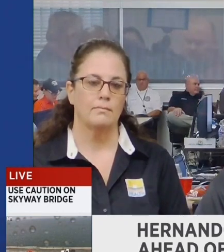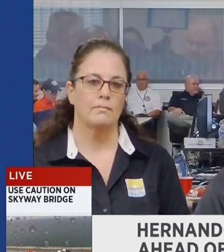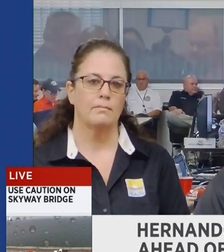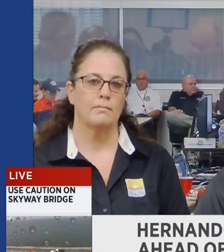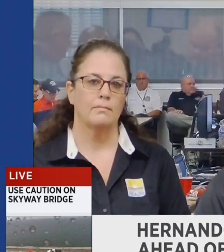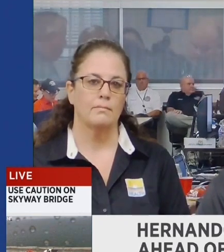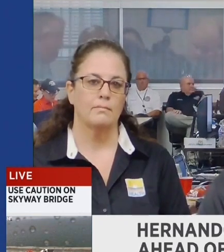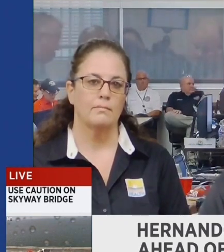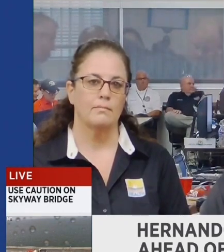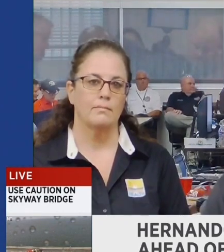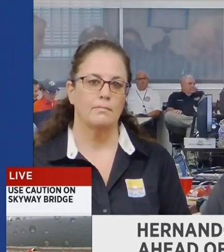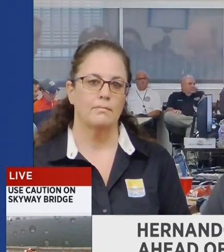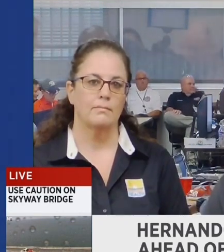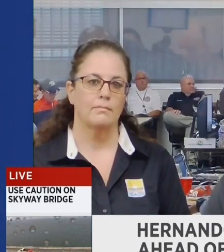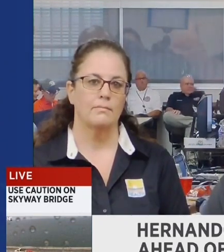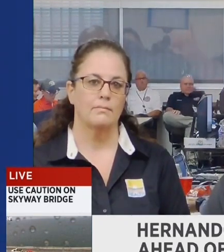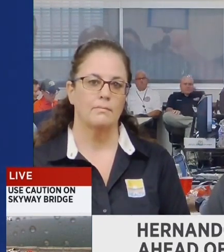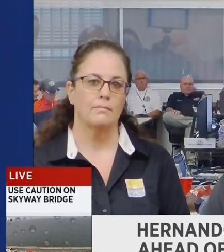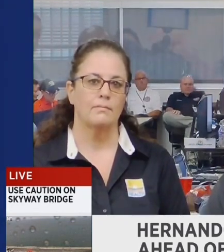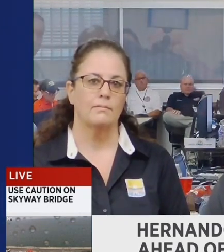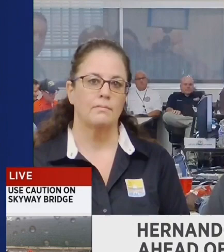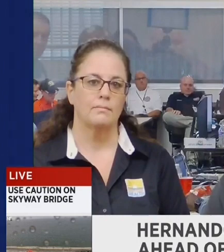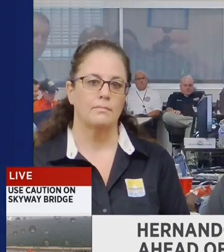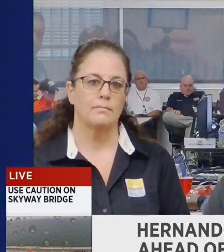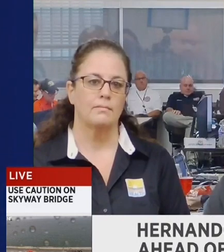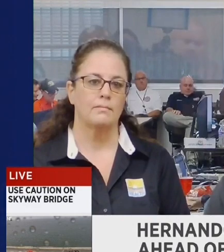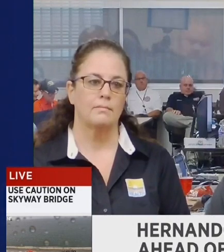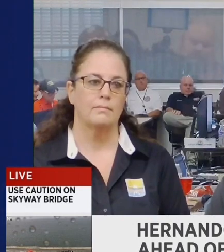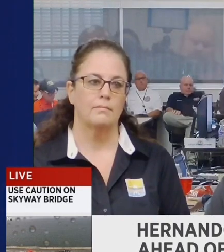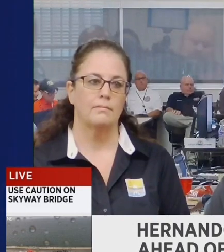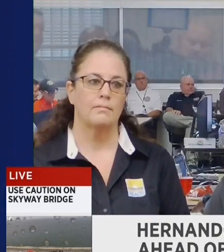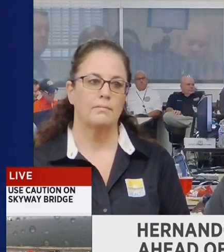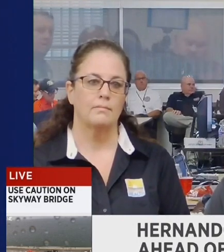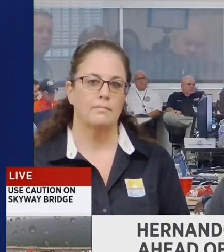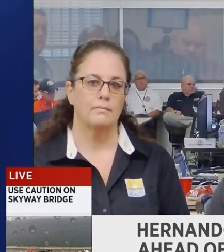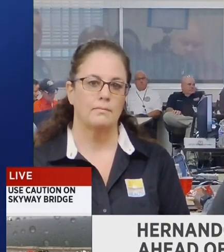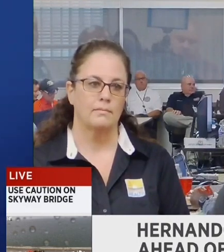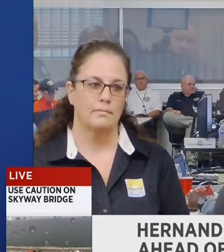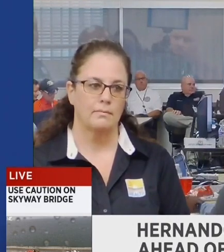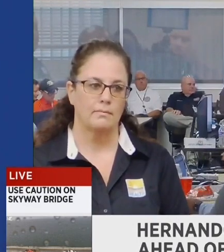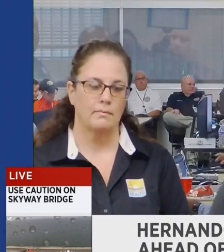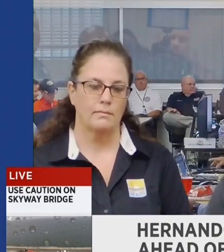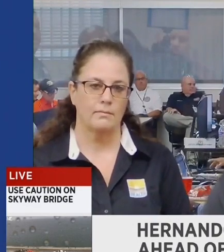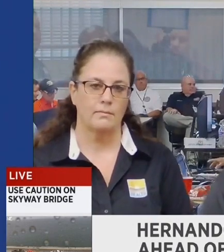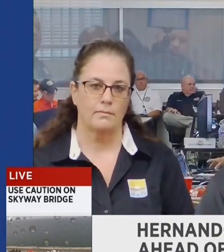guys through a media release. I appreciate everybody coming today. Have a wonderful and safe afternoon.